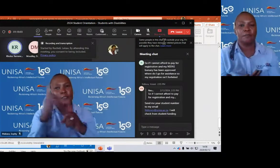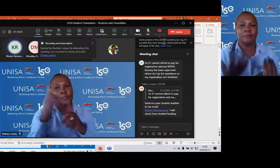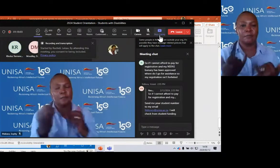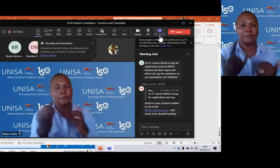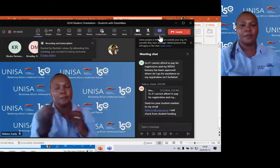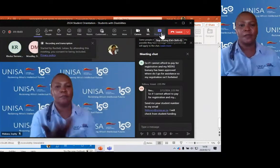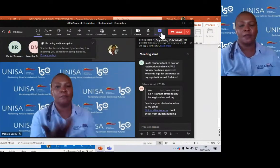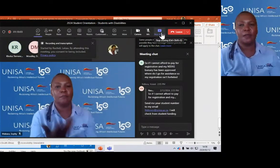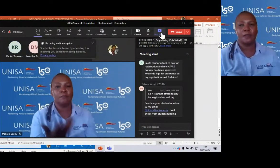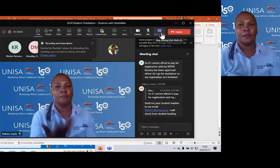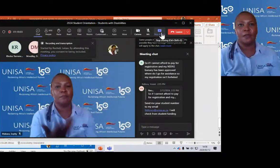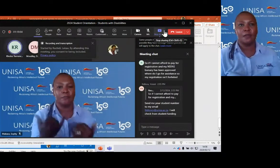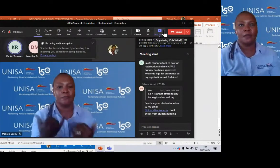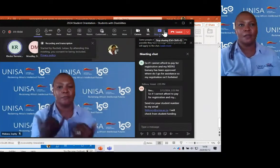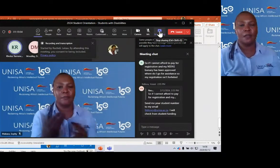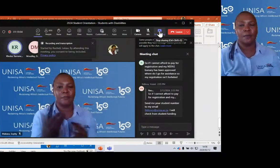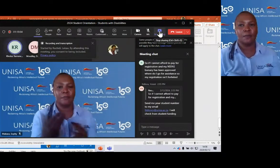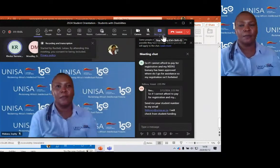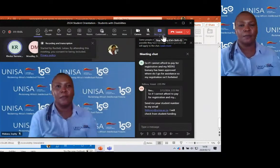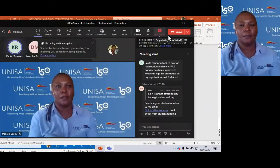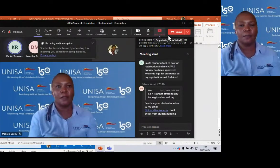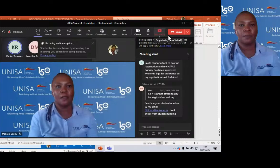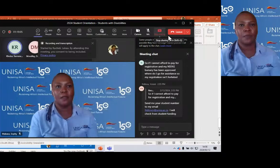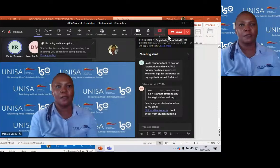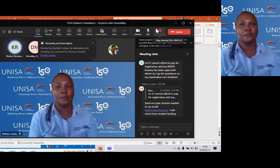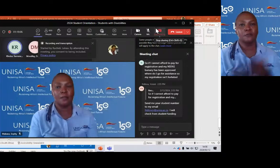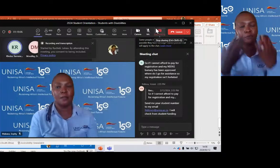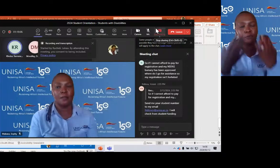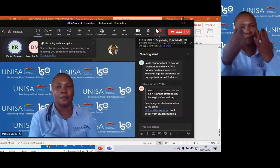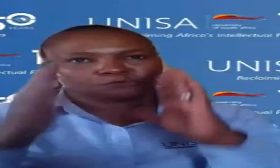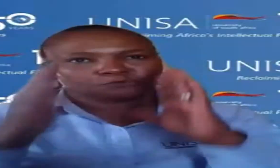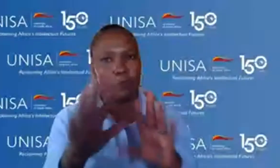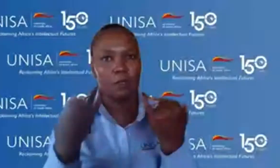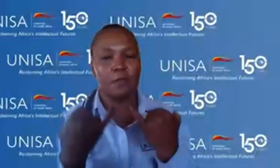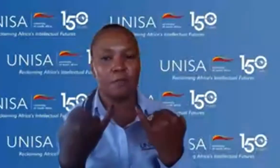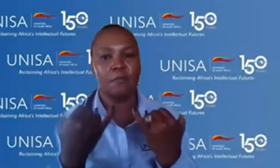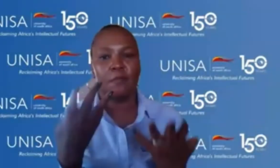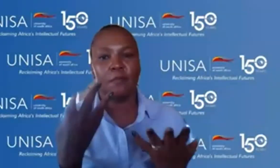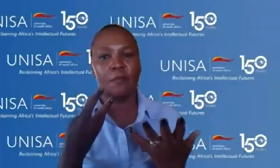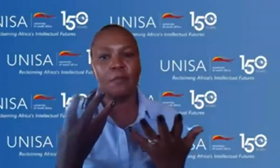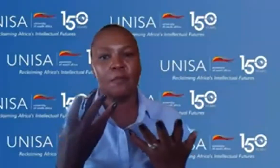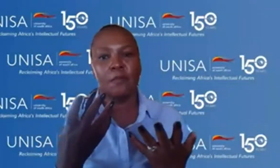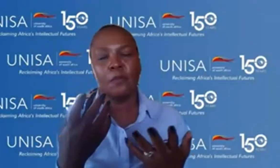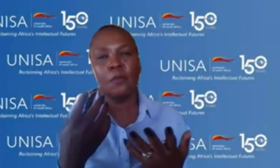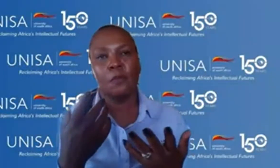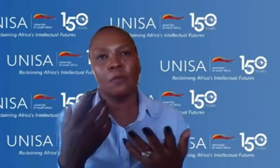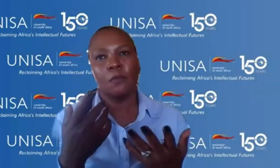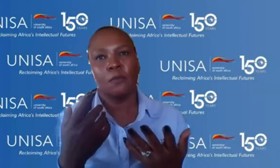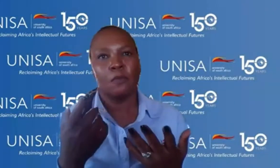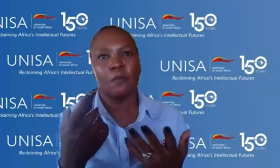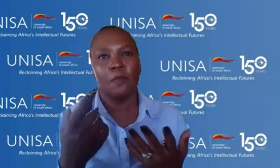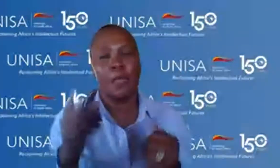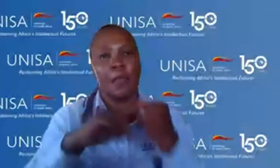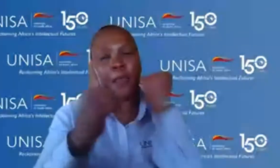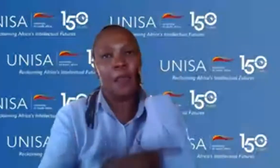Dear colleagues and students, we are going to move now to the last